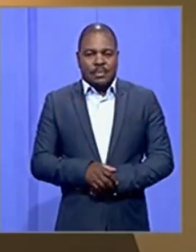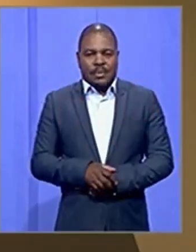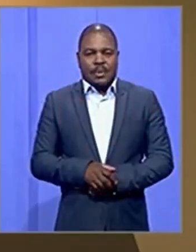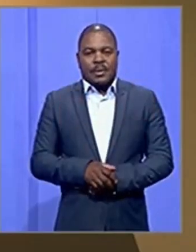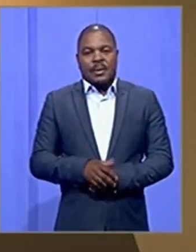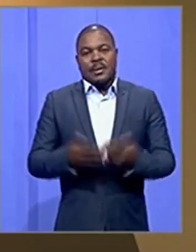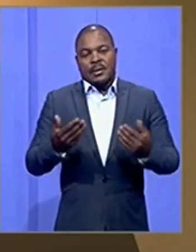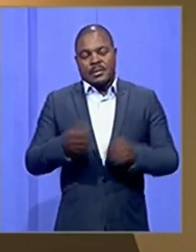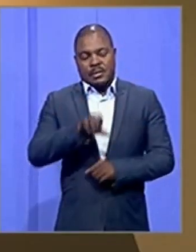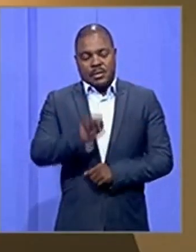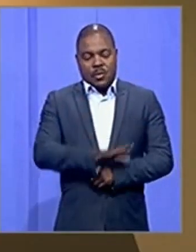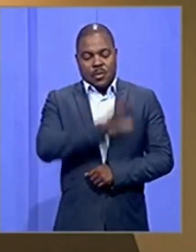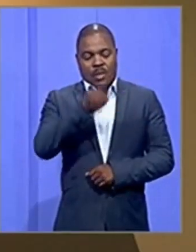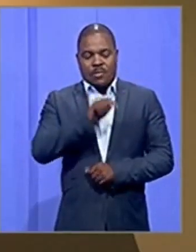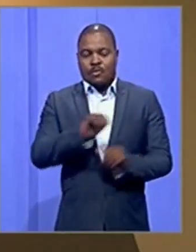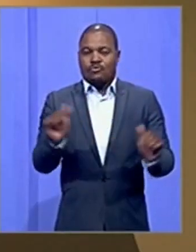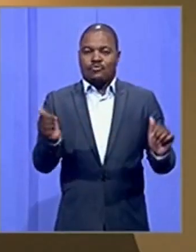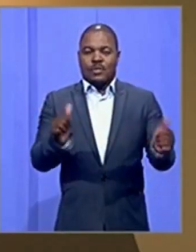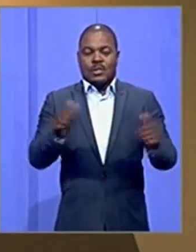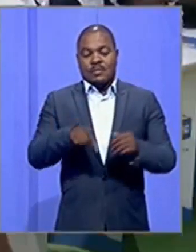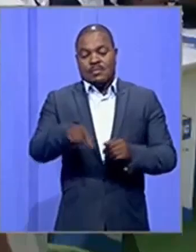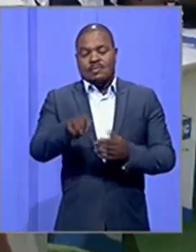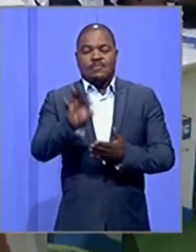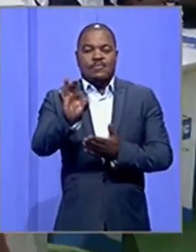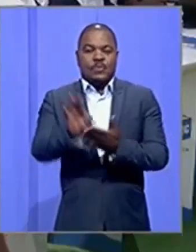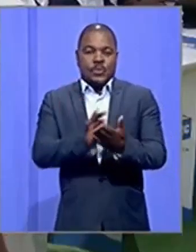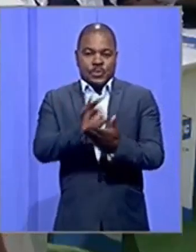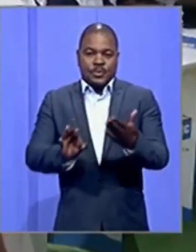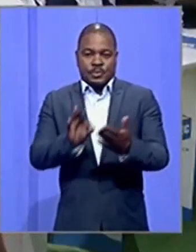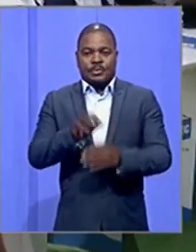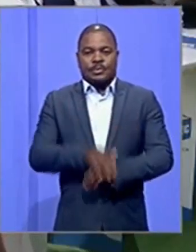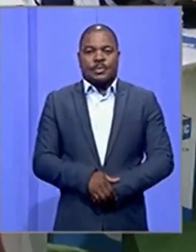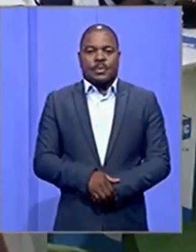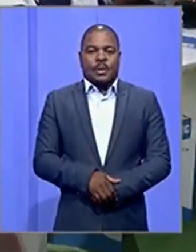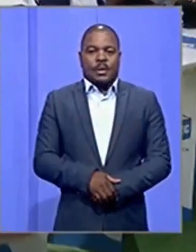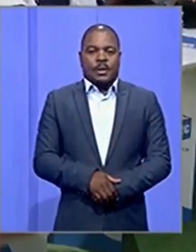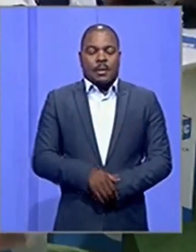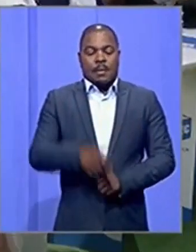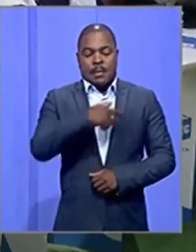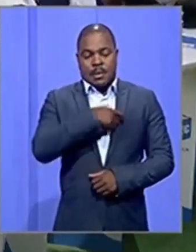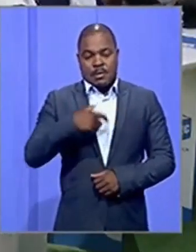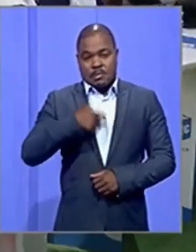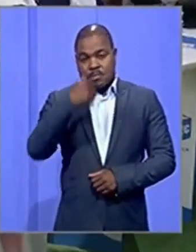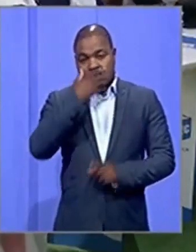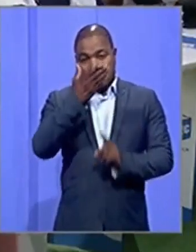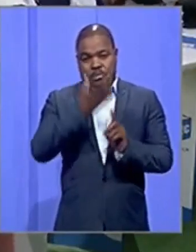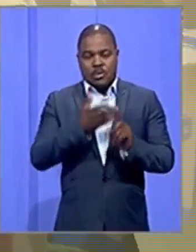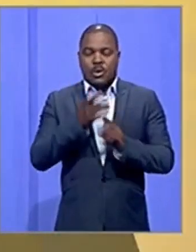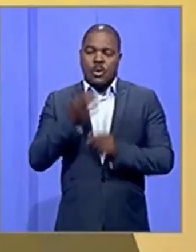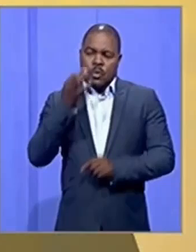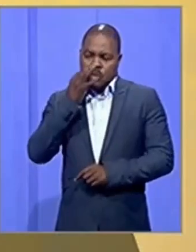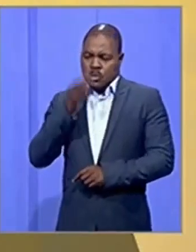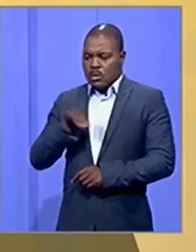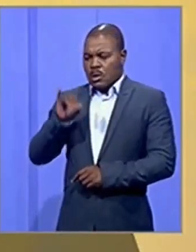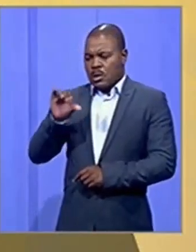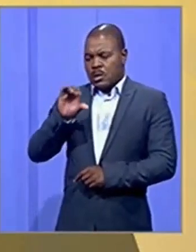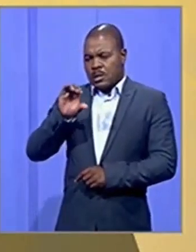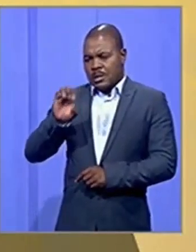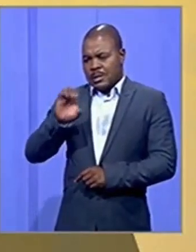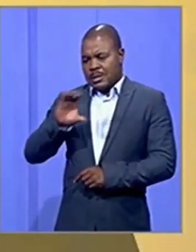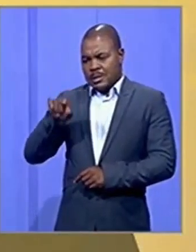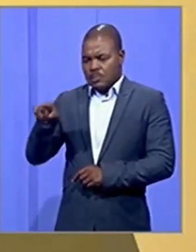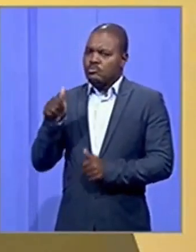is now ready to go to elections. Mopresidente Ramaphosa o bontsha tshepo ho IEC tsamaisong ya